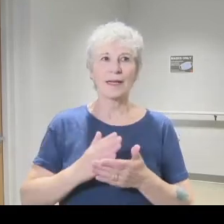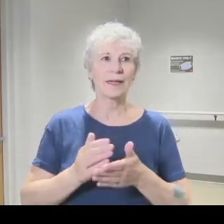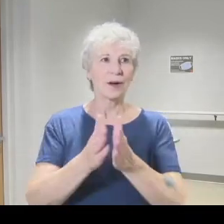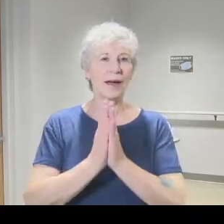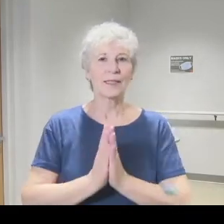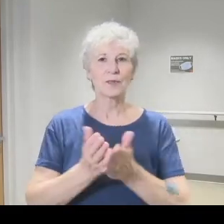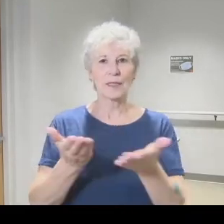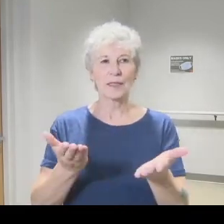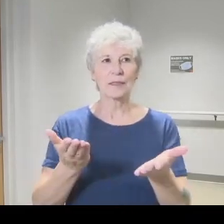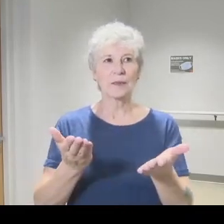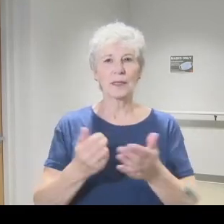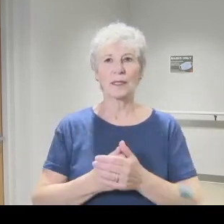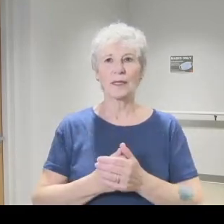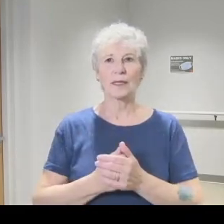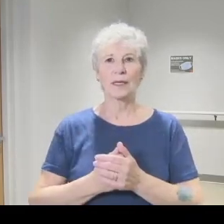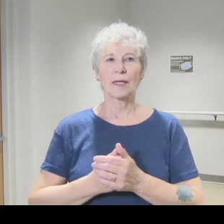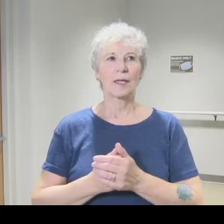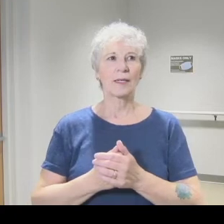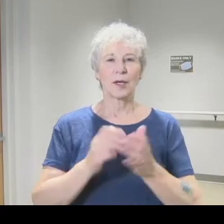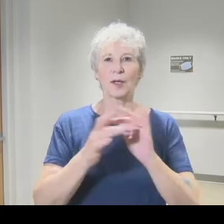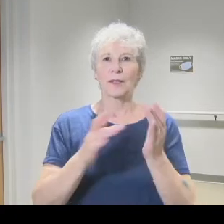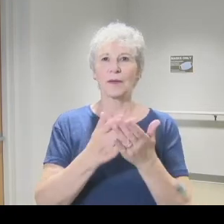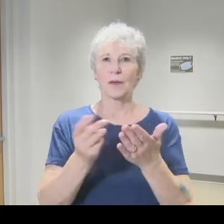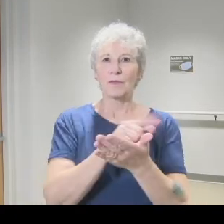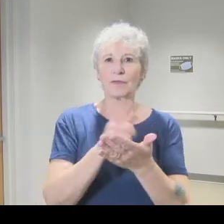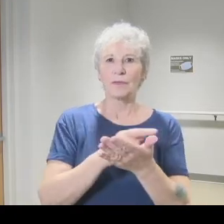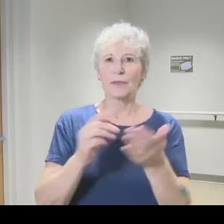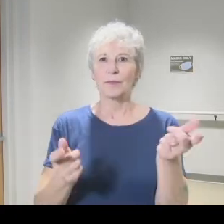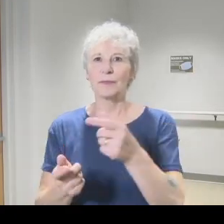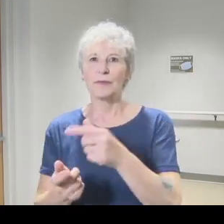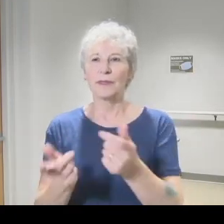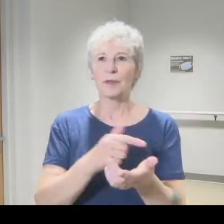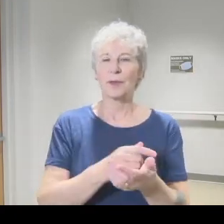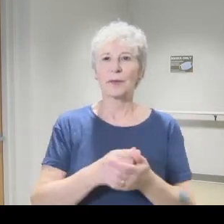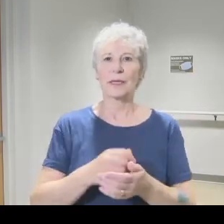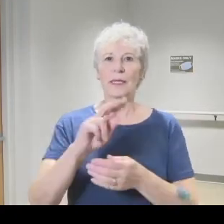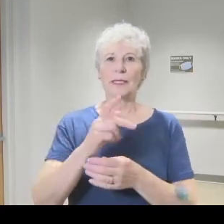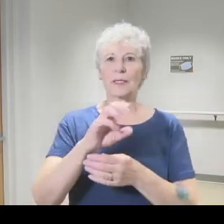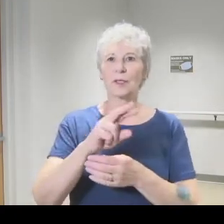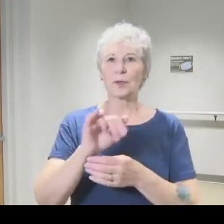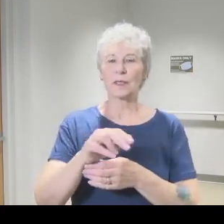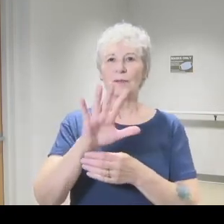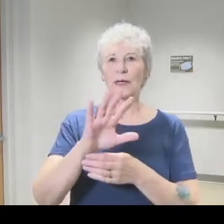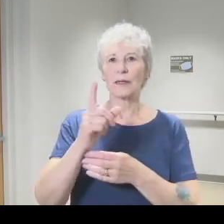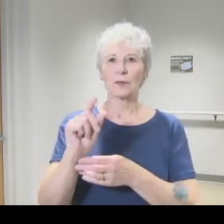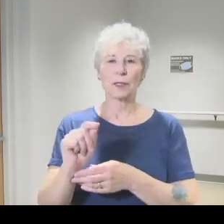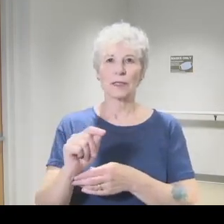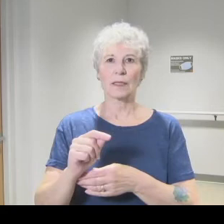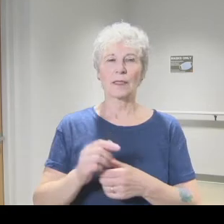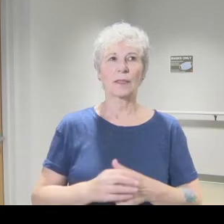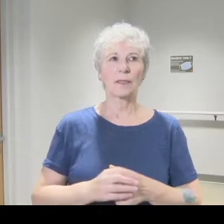up. So prepare for your Bibles to catch on fire as you're flipping through trying to keep up. 2 Corinthians 5:20. Here